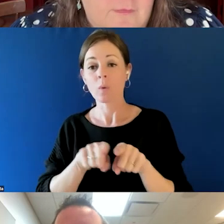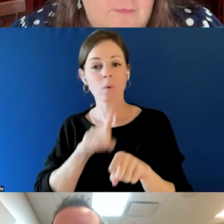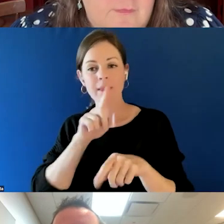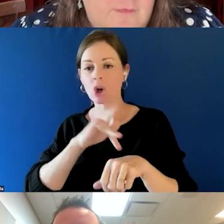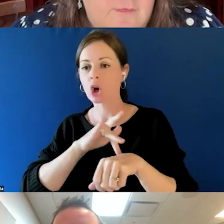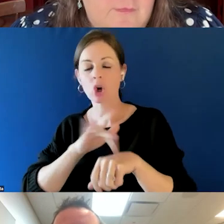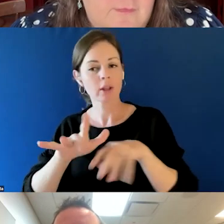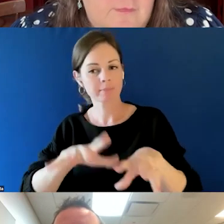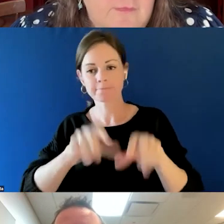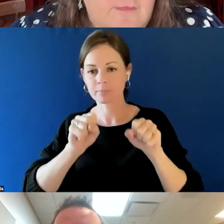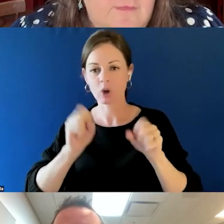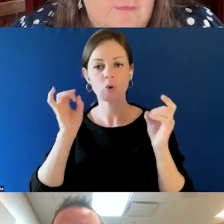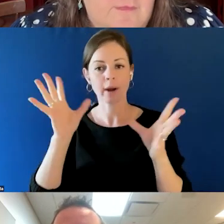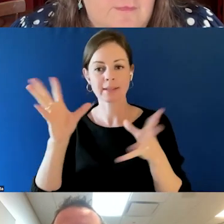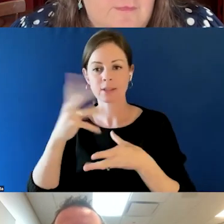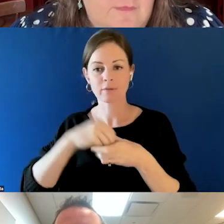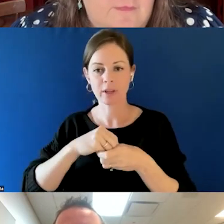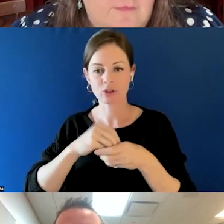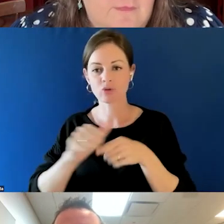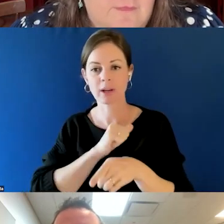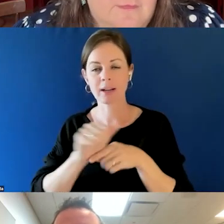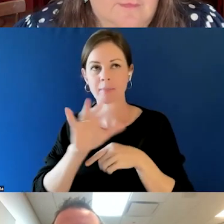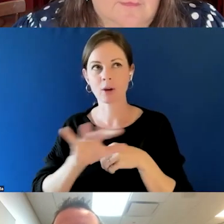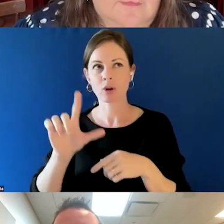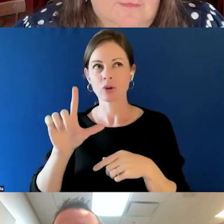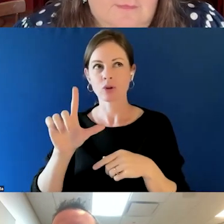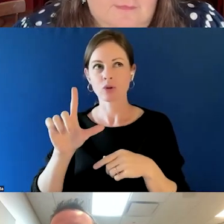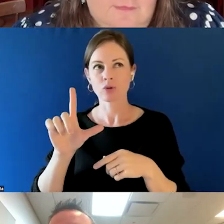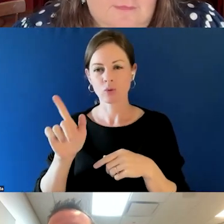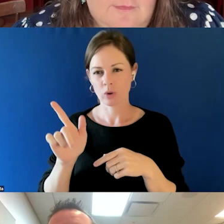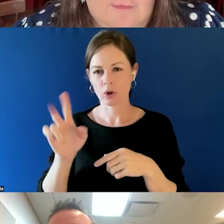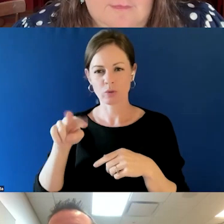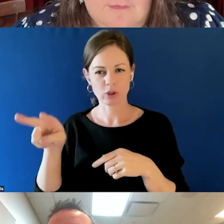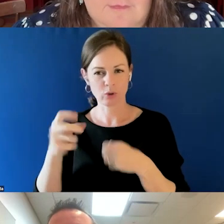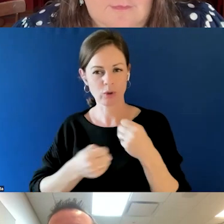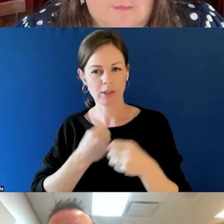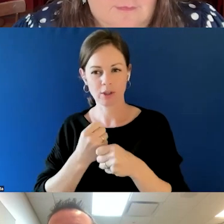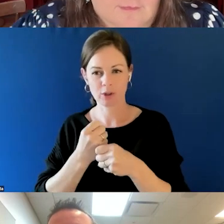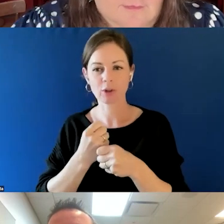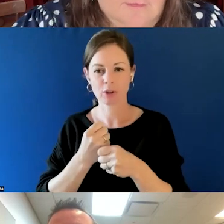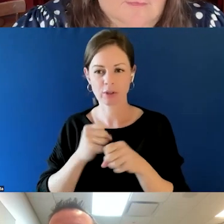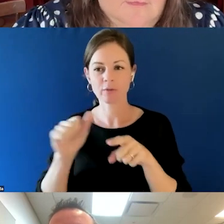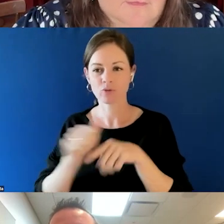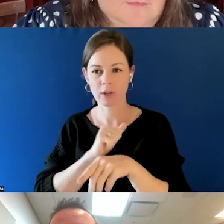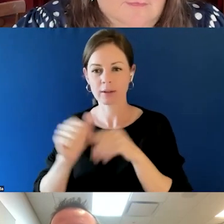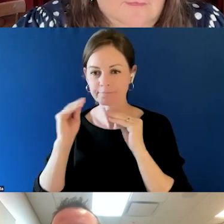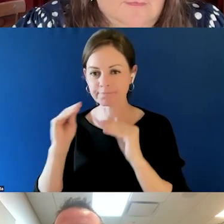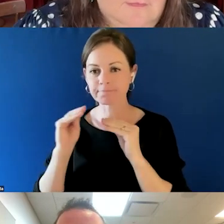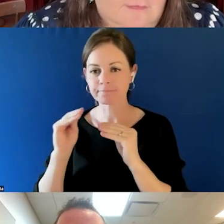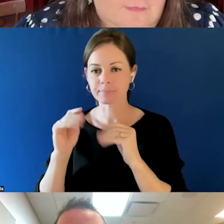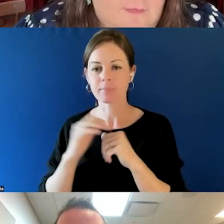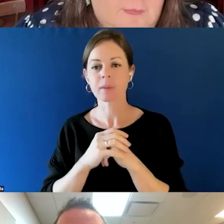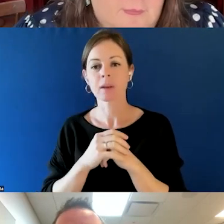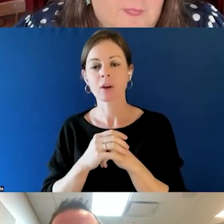of crisis intervention training. I think we're celebrating 21 or 22 years now of that training, actually. And so we had